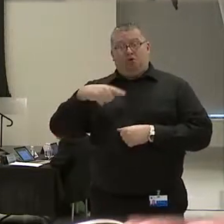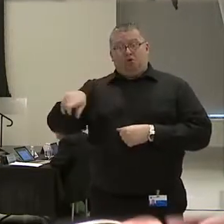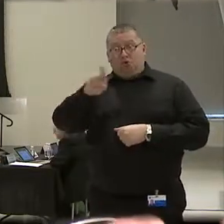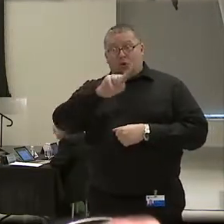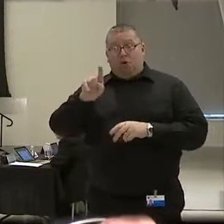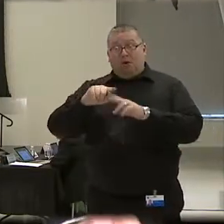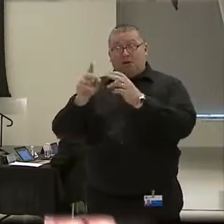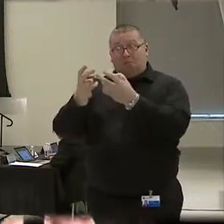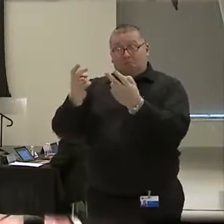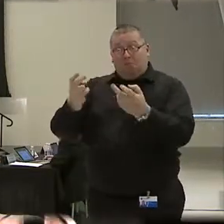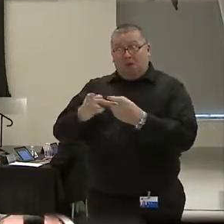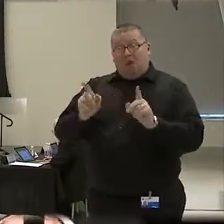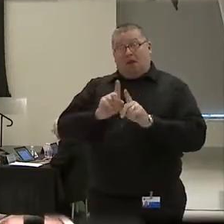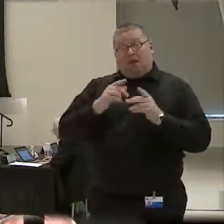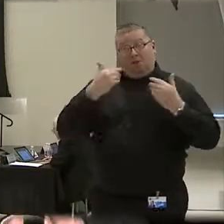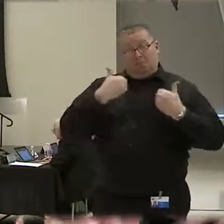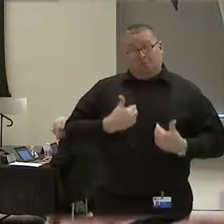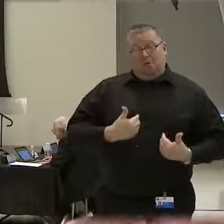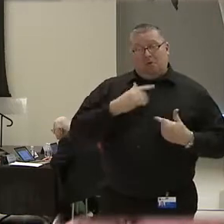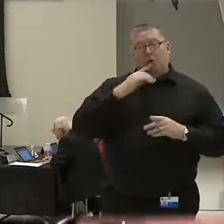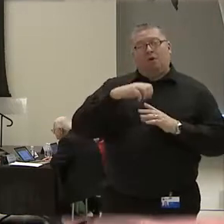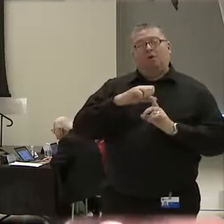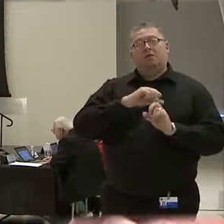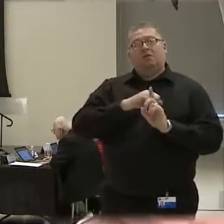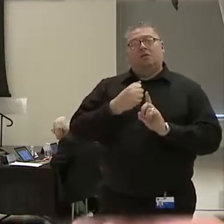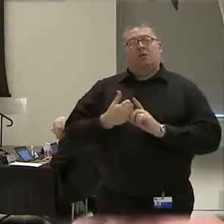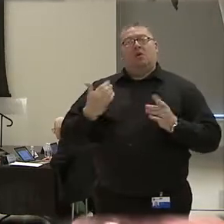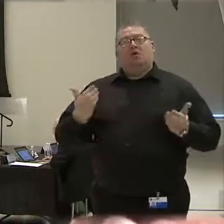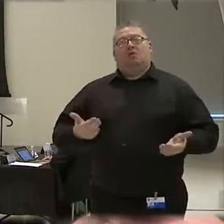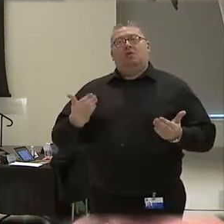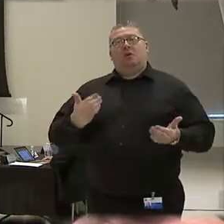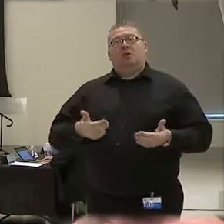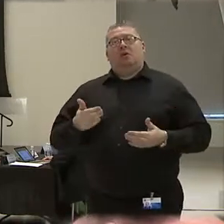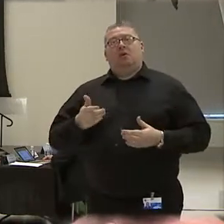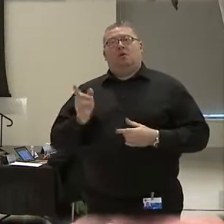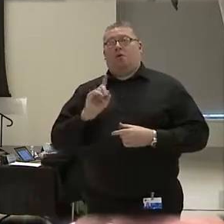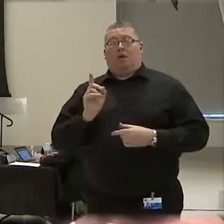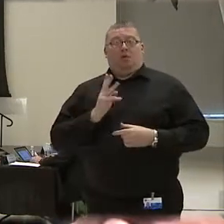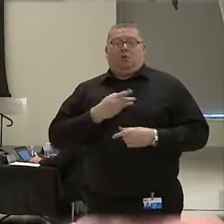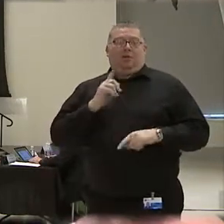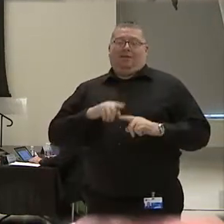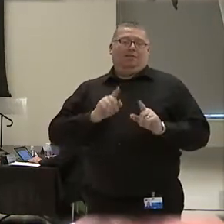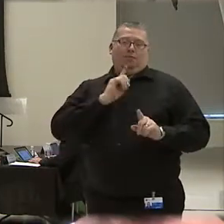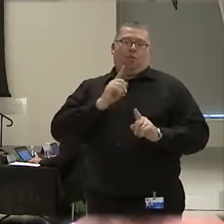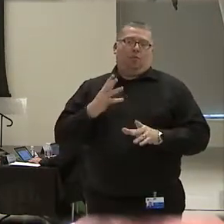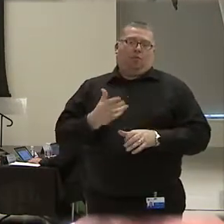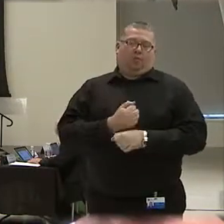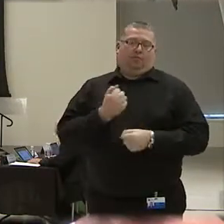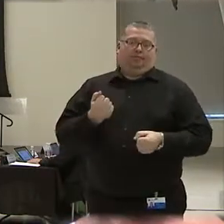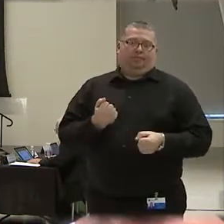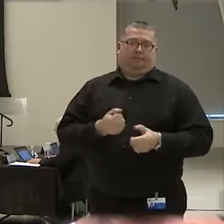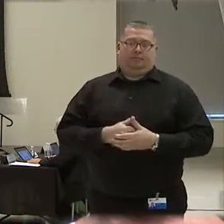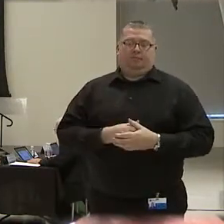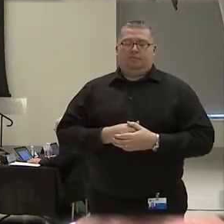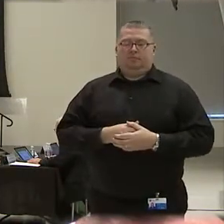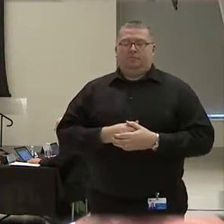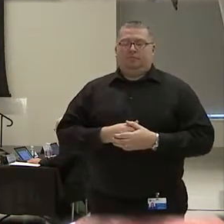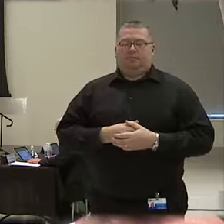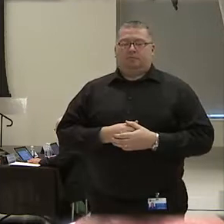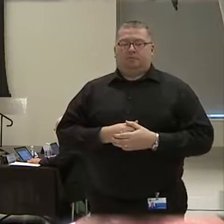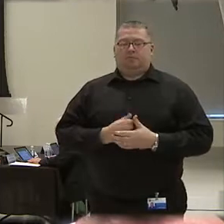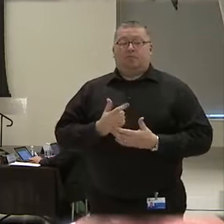you like me are in a situation for which there is no win. You're going to come to